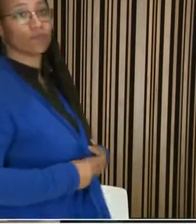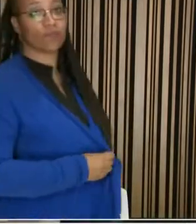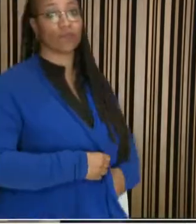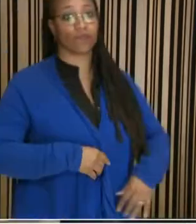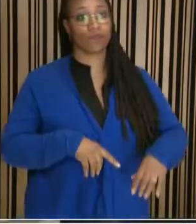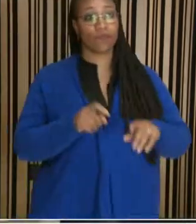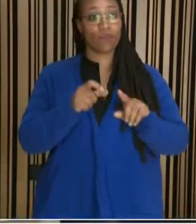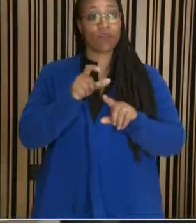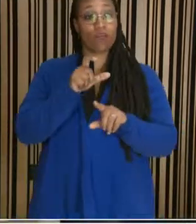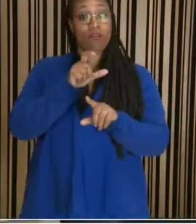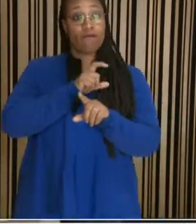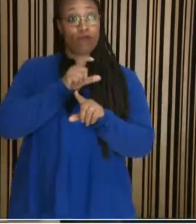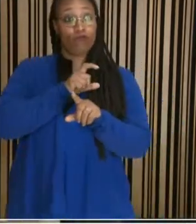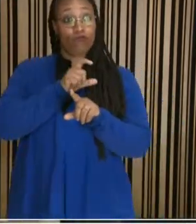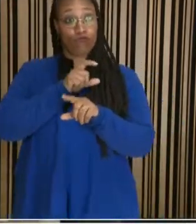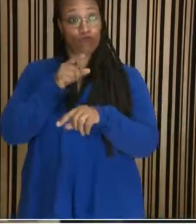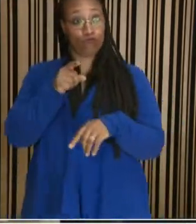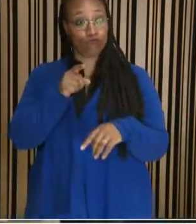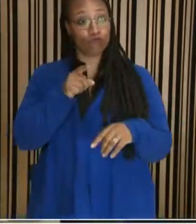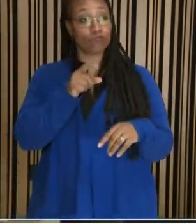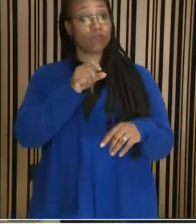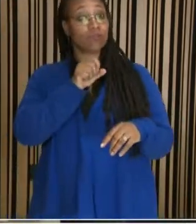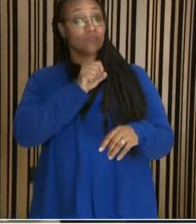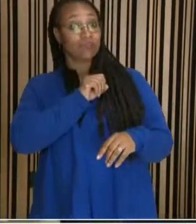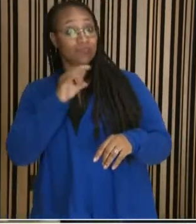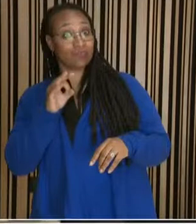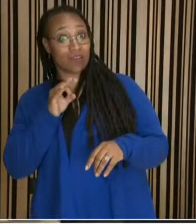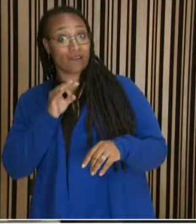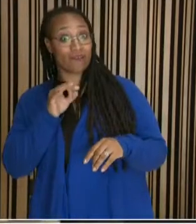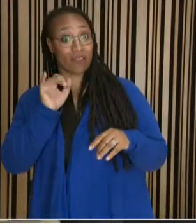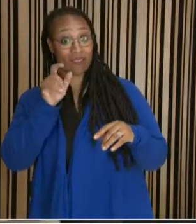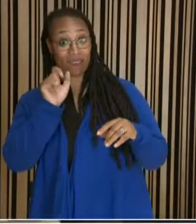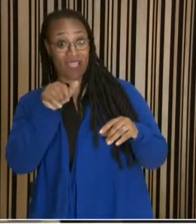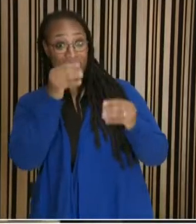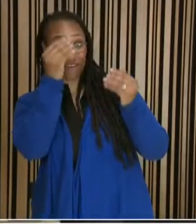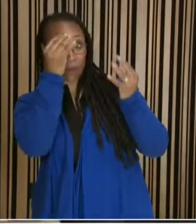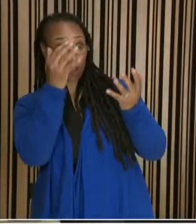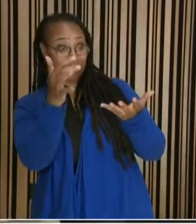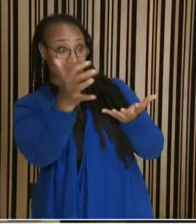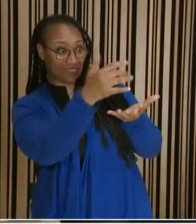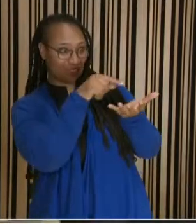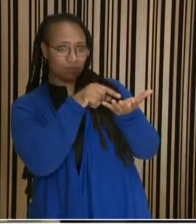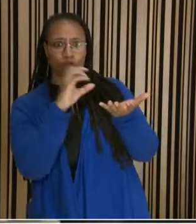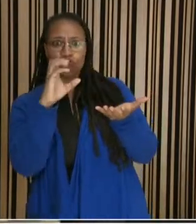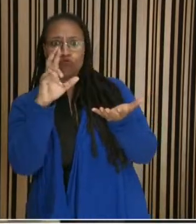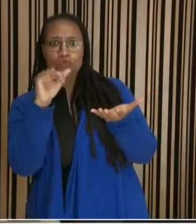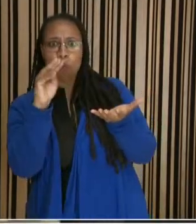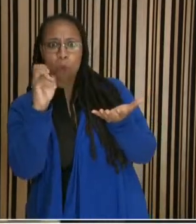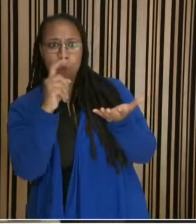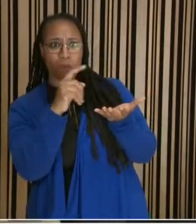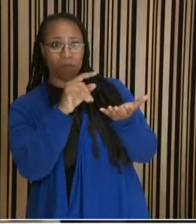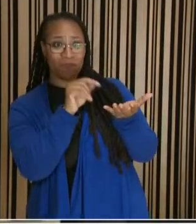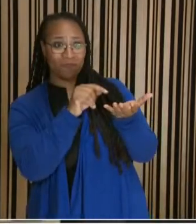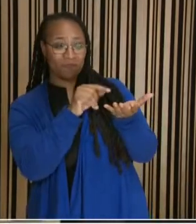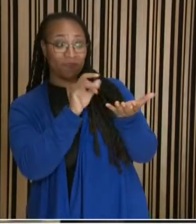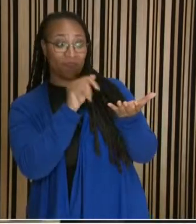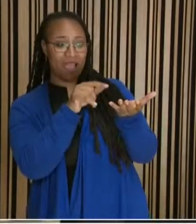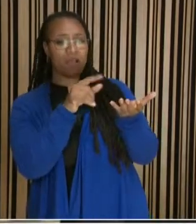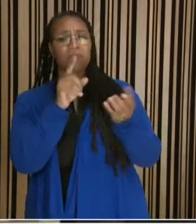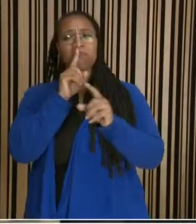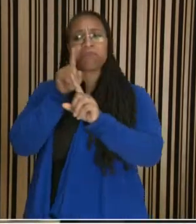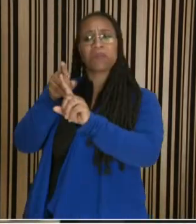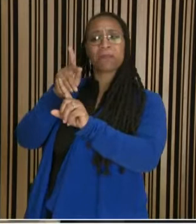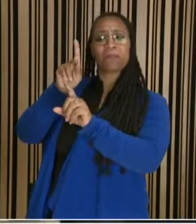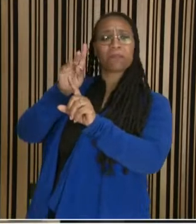staff available to collect crime scenes. That's going back to MPD, which is where it had been until a few years ago. And the Public Health